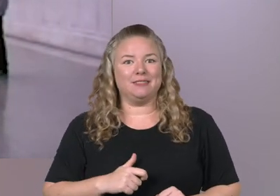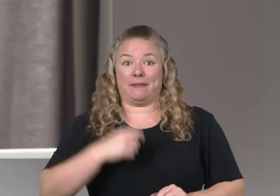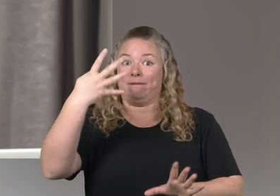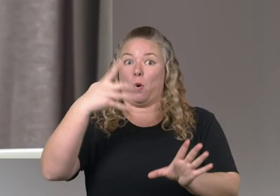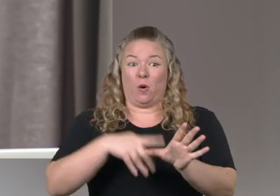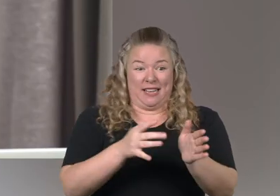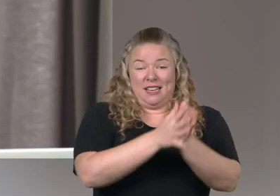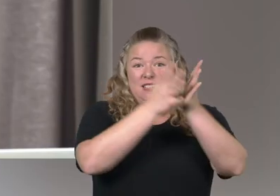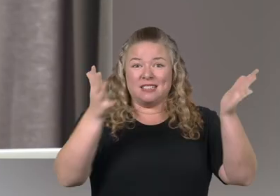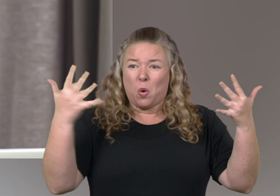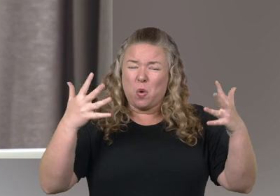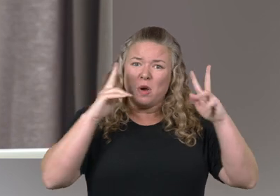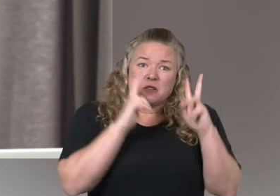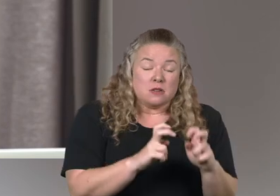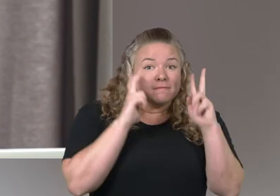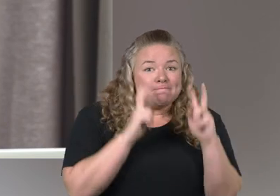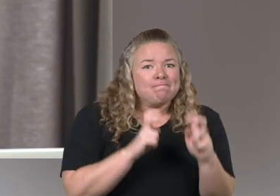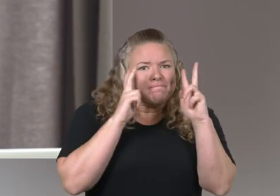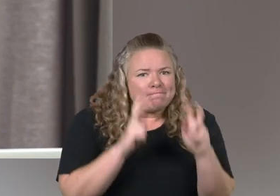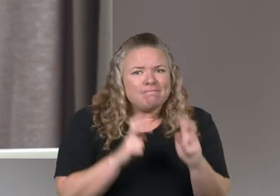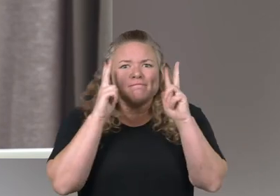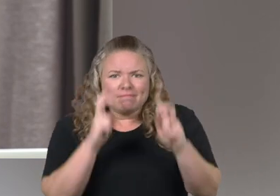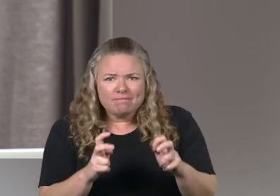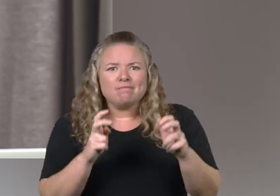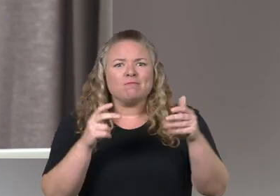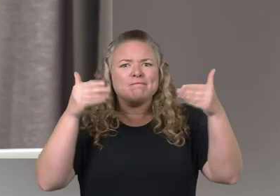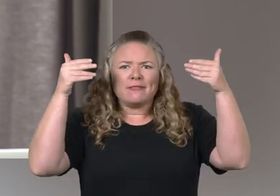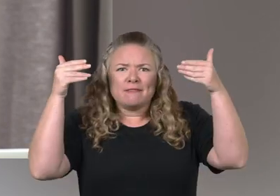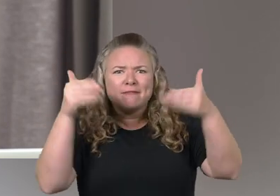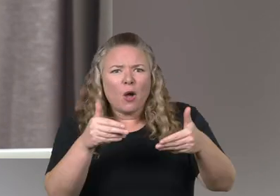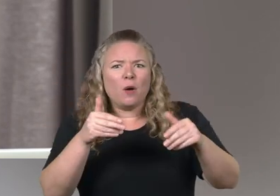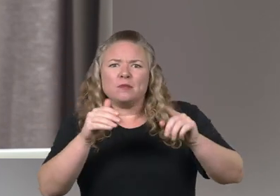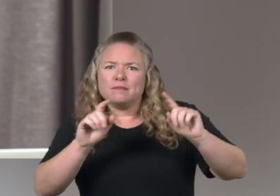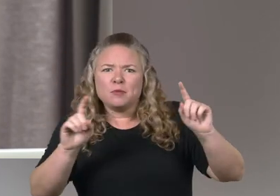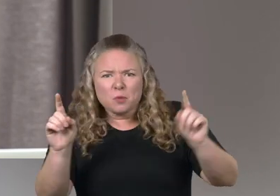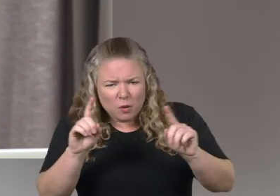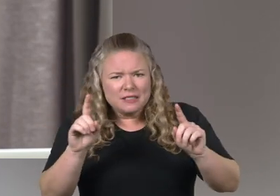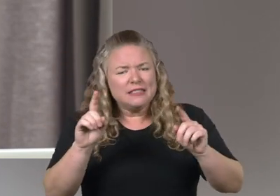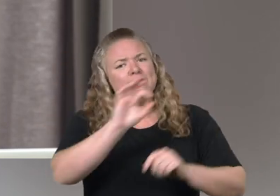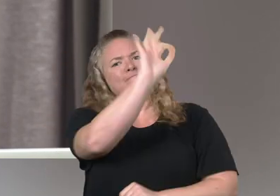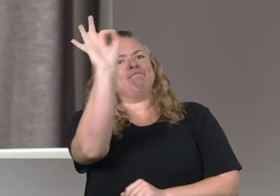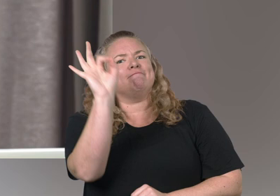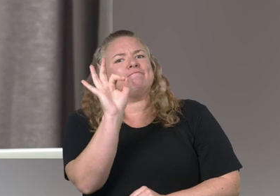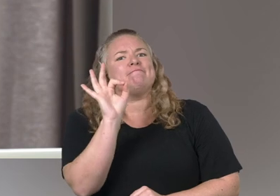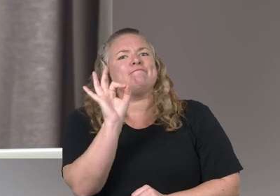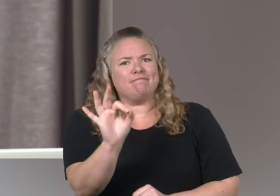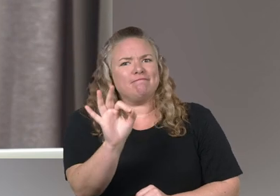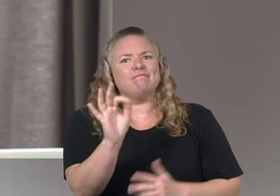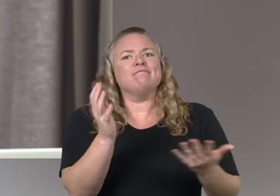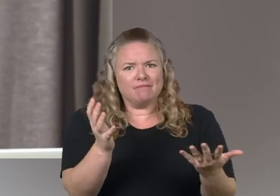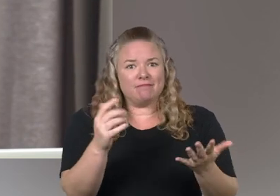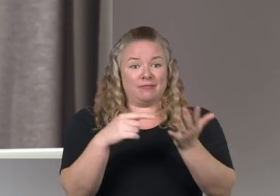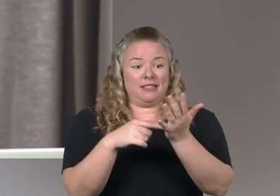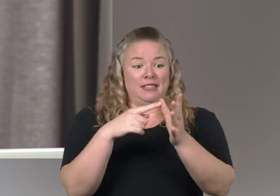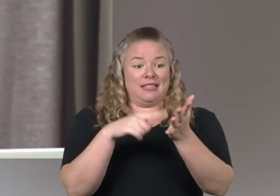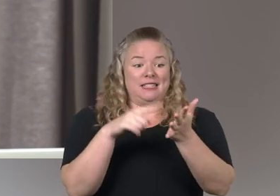And over a four-year period, a very long extensive research project, we were